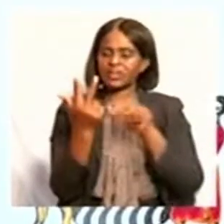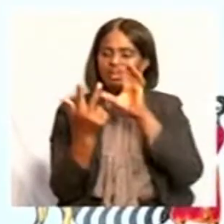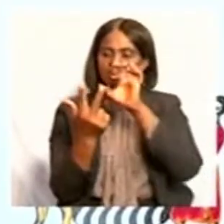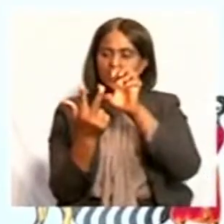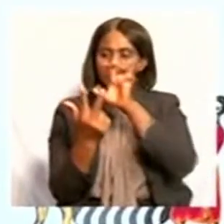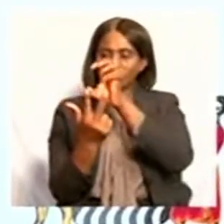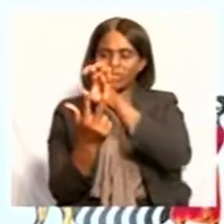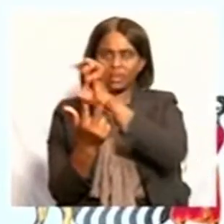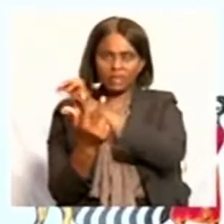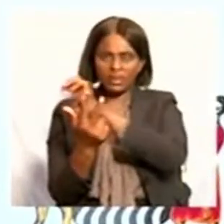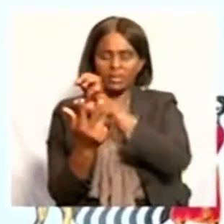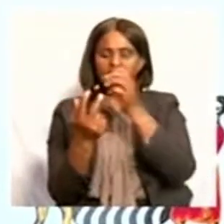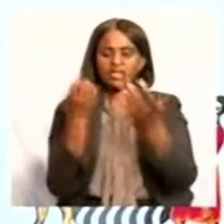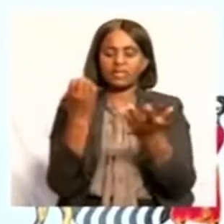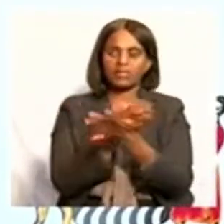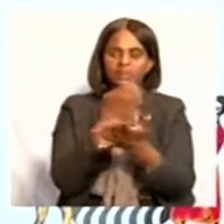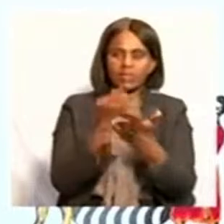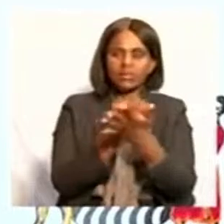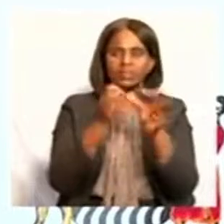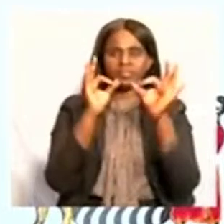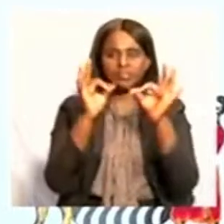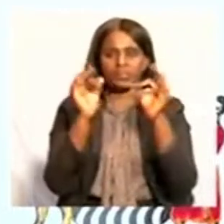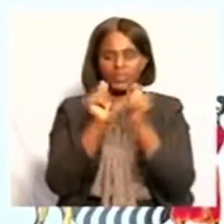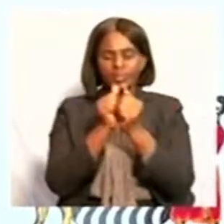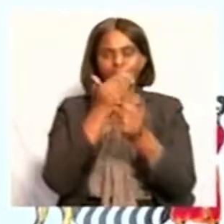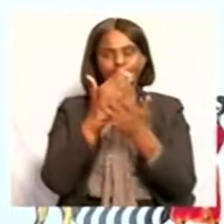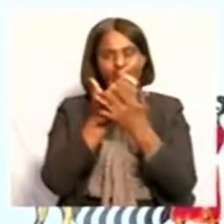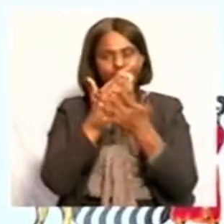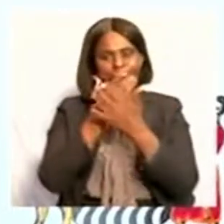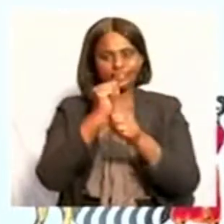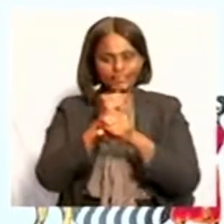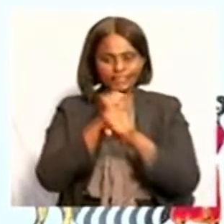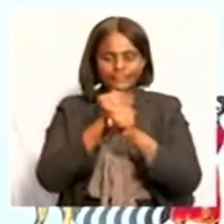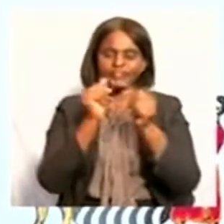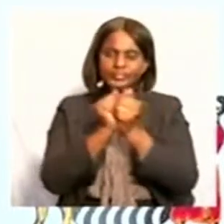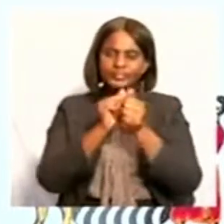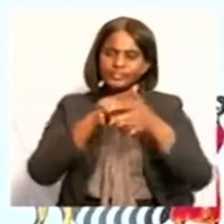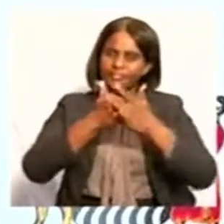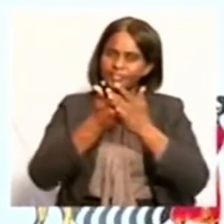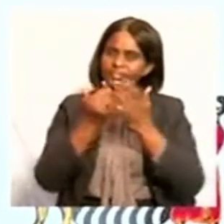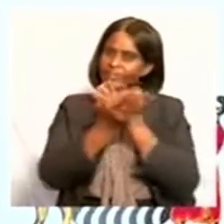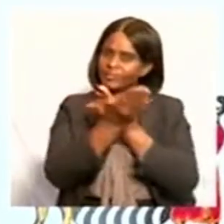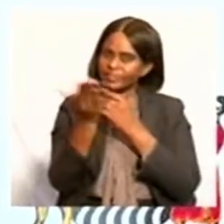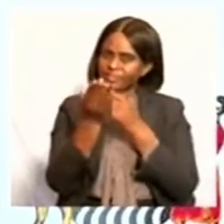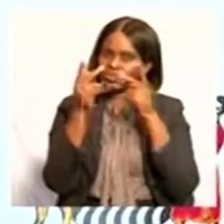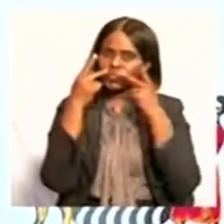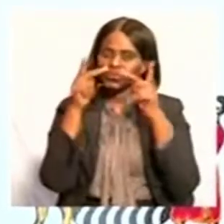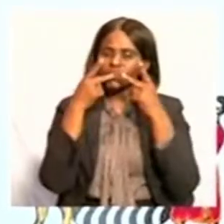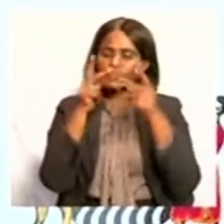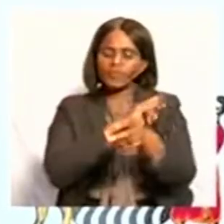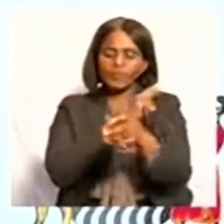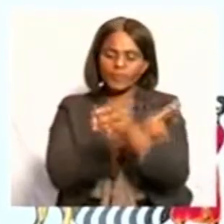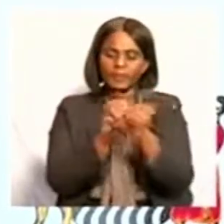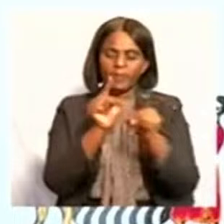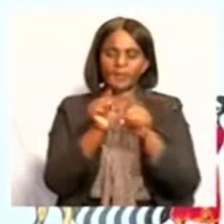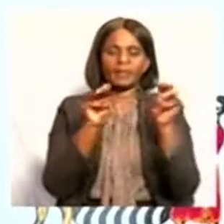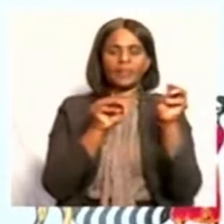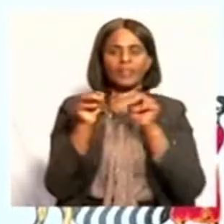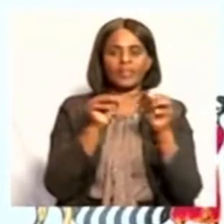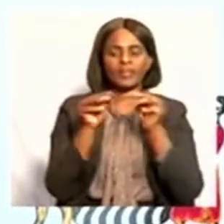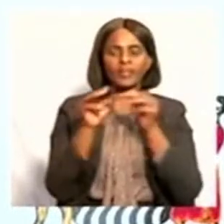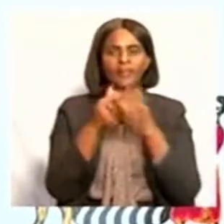the economy, efficiency, and effectiveness in terms of how the public resources are being